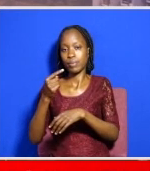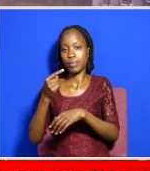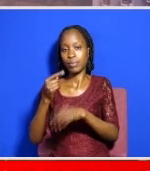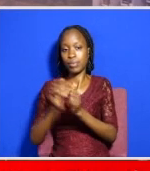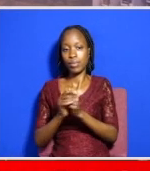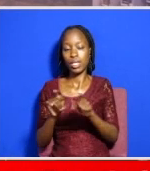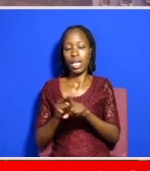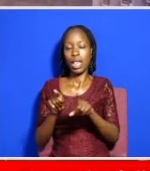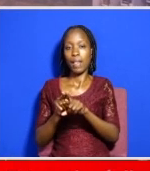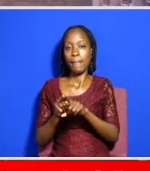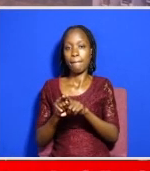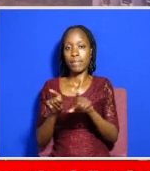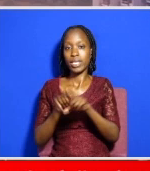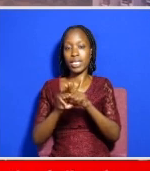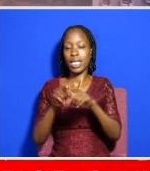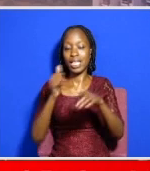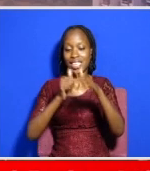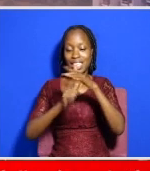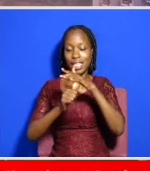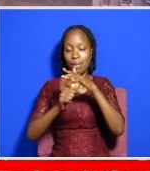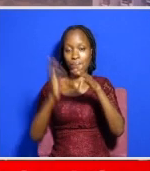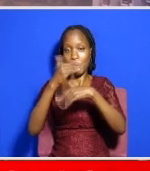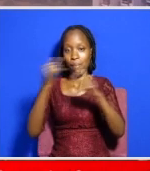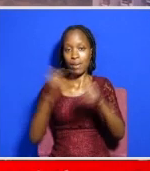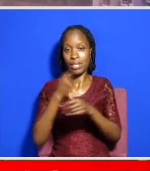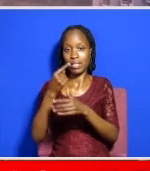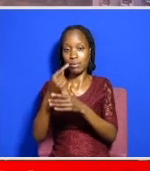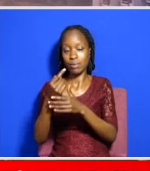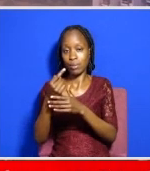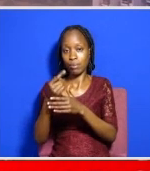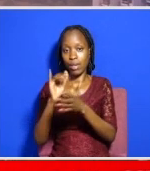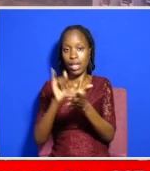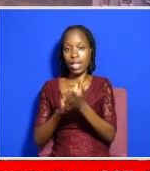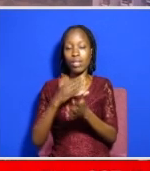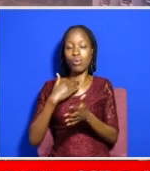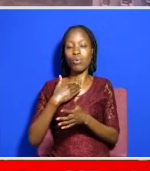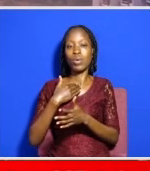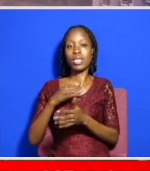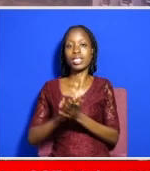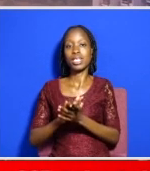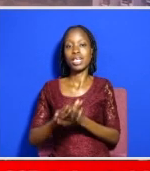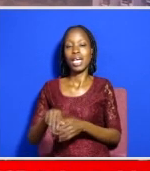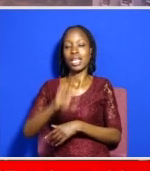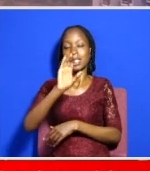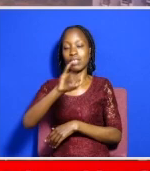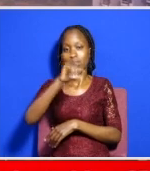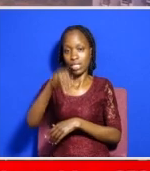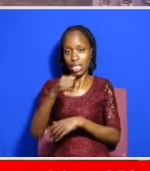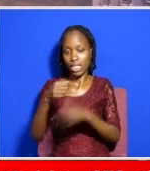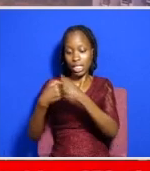to defend himself. The DP's statement follows the invitation of Chief Justice Martha Koome challenging all